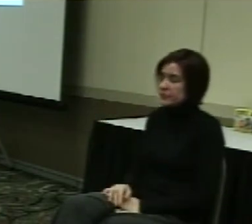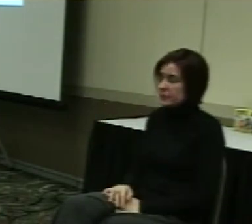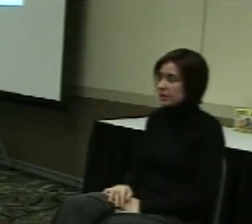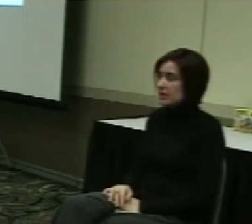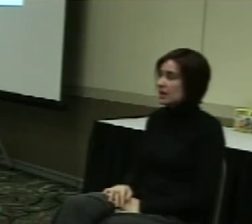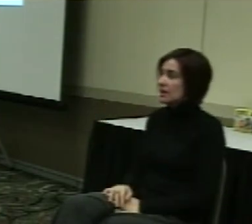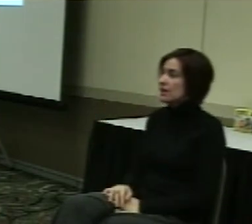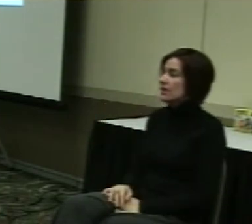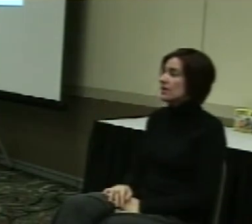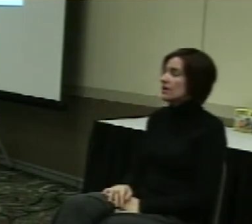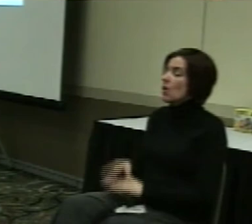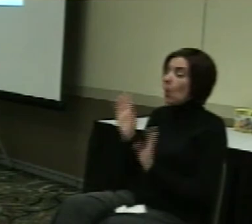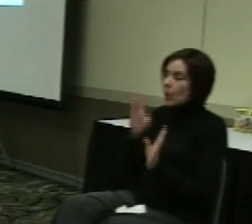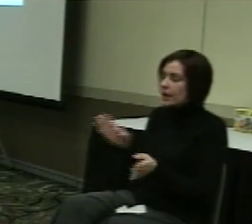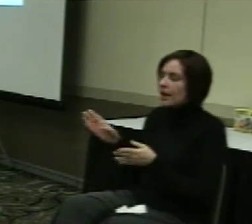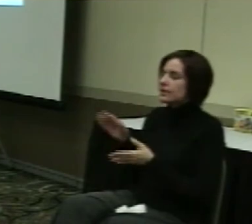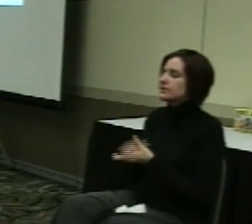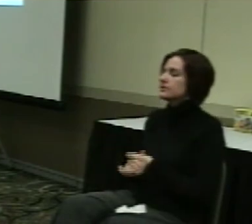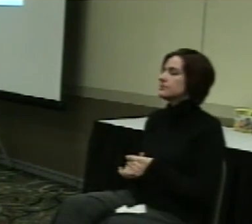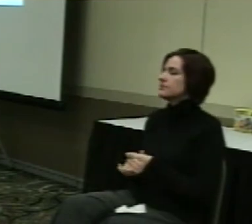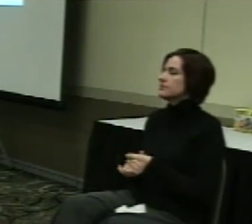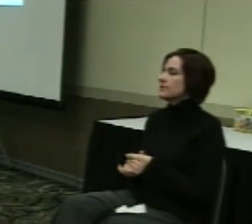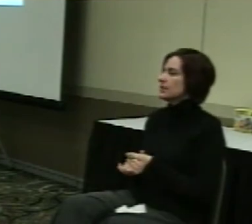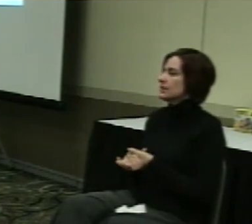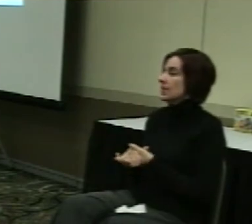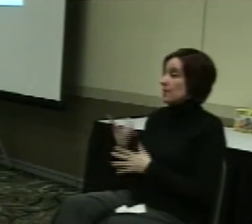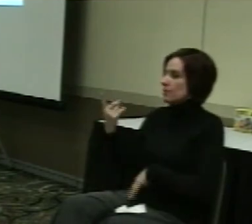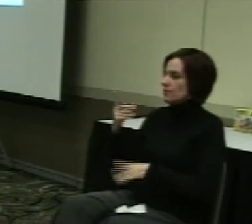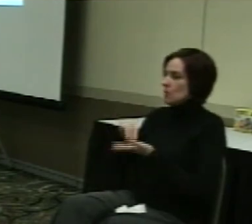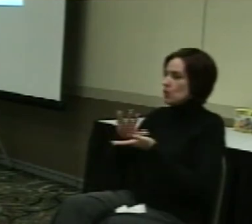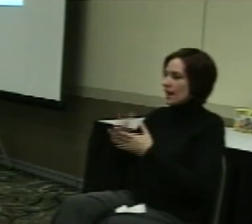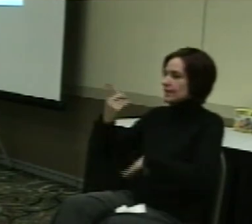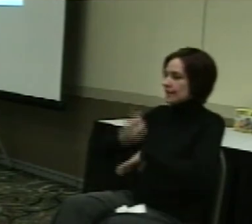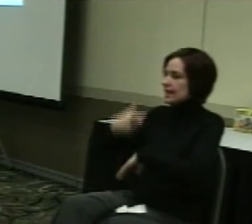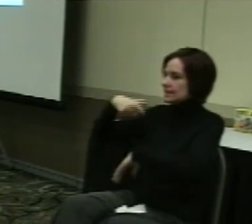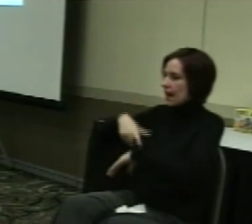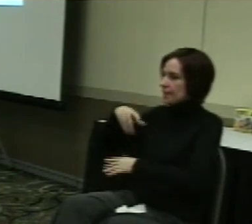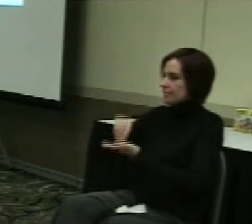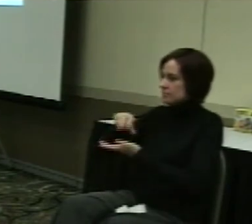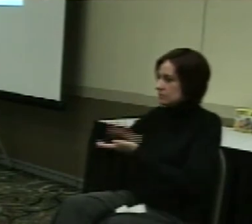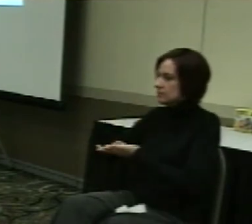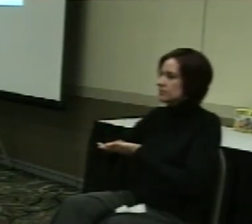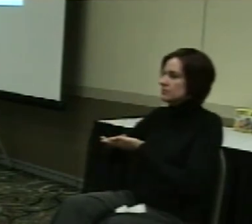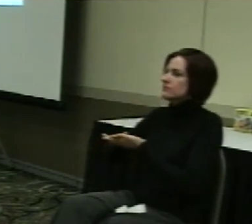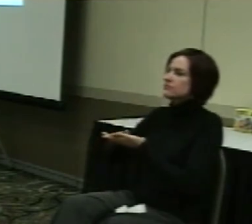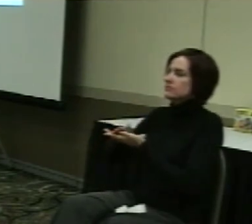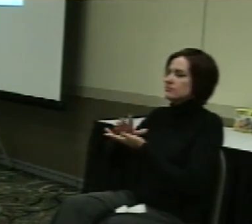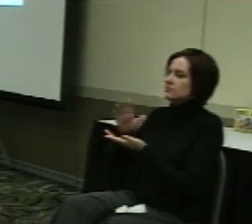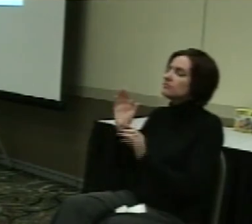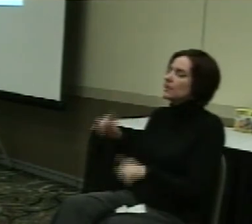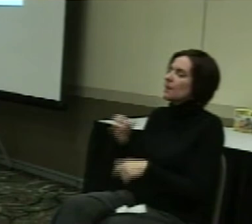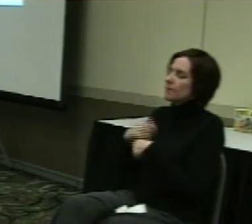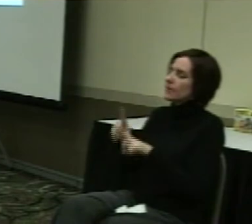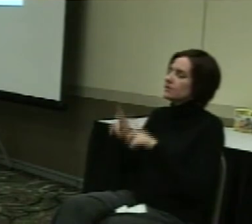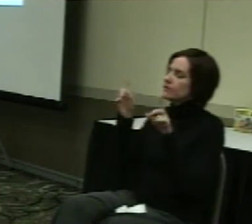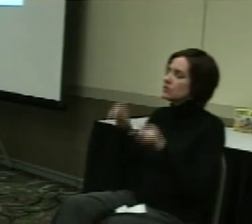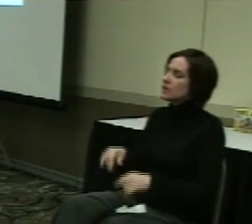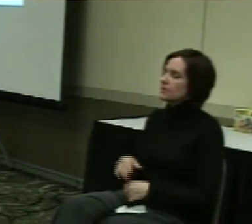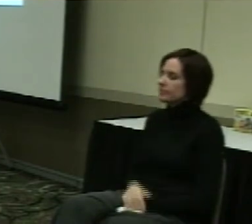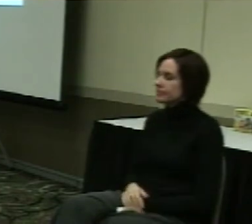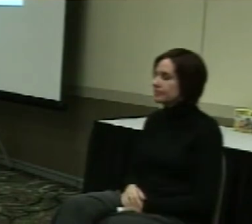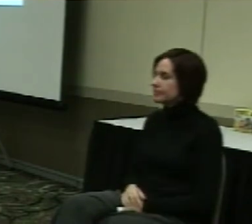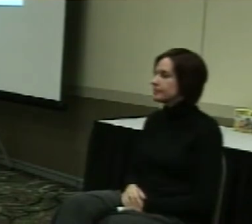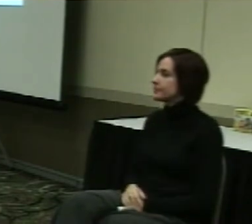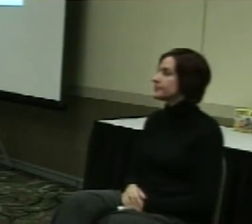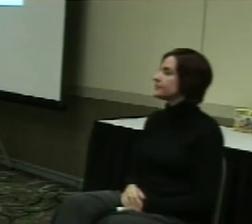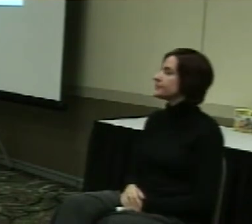being organized and putting a day and a time on something can make such a big difference, you know. So,